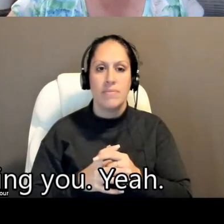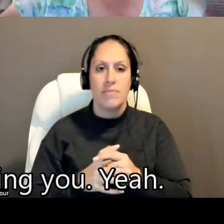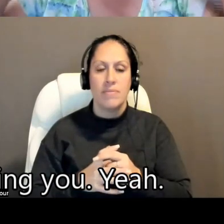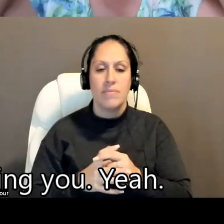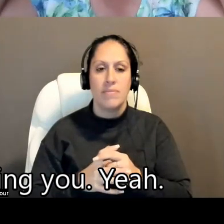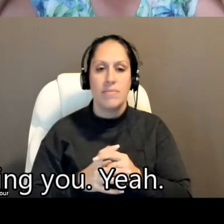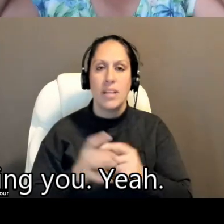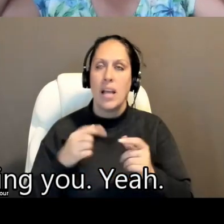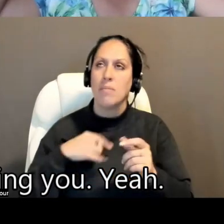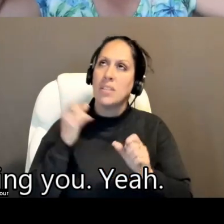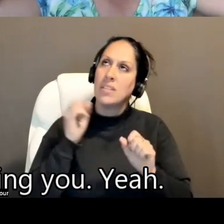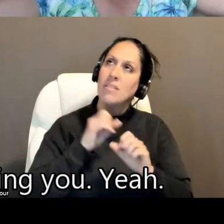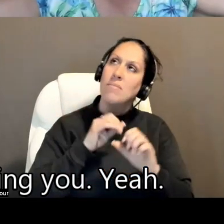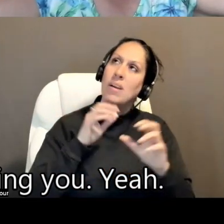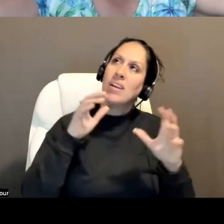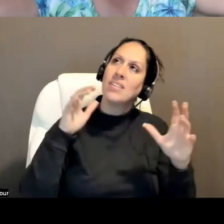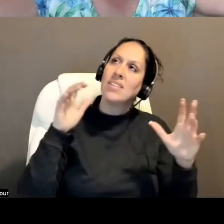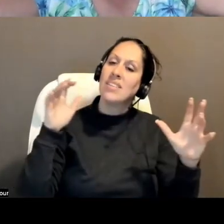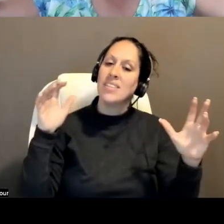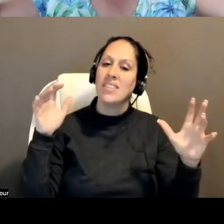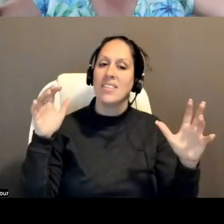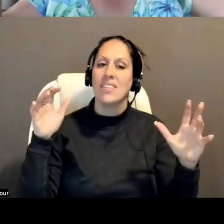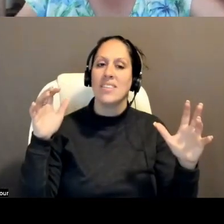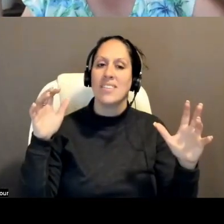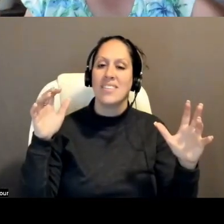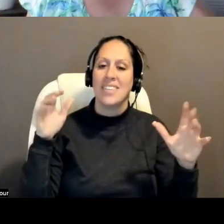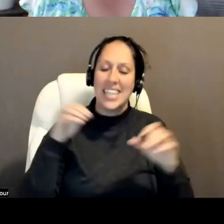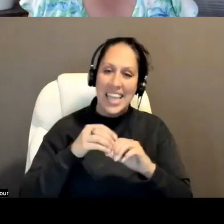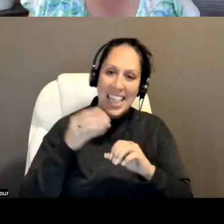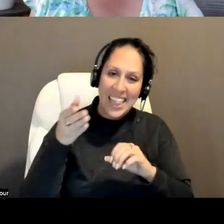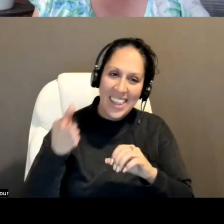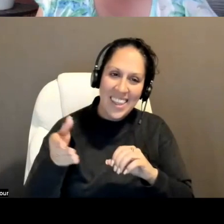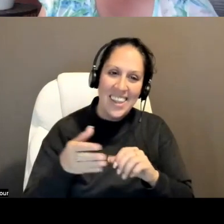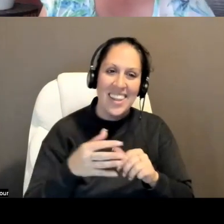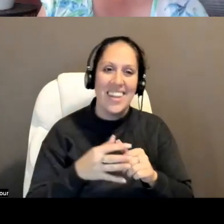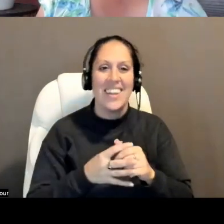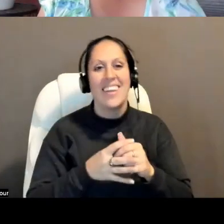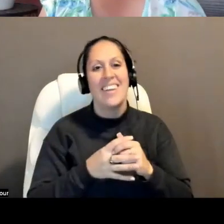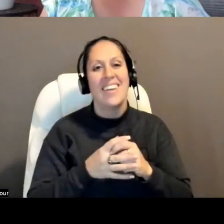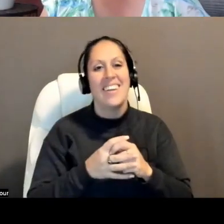I'm just imagining you. Yeah. There.